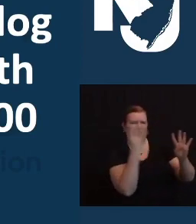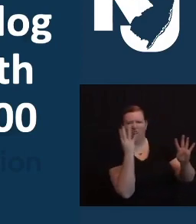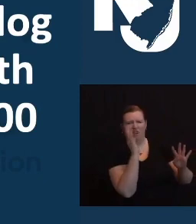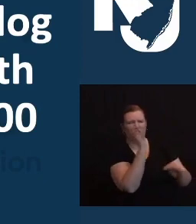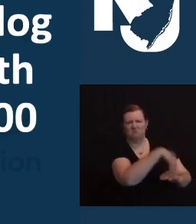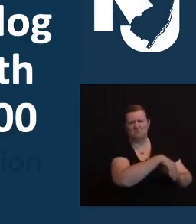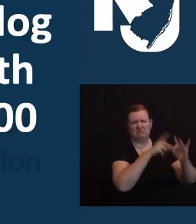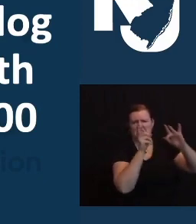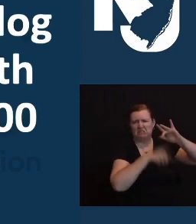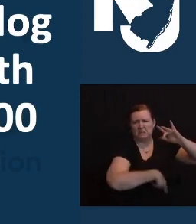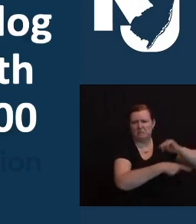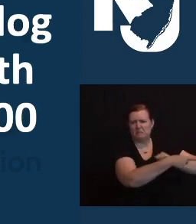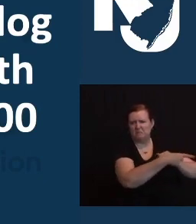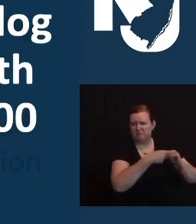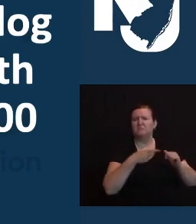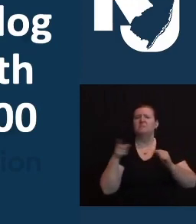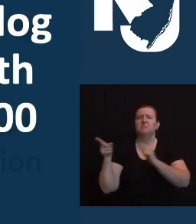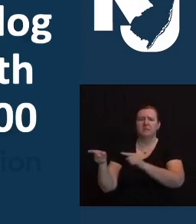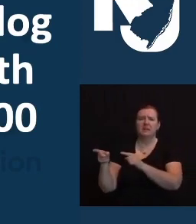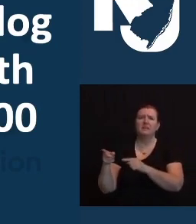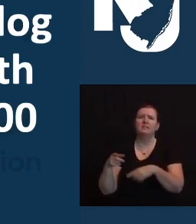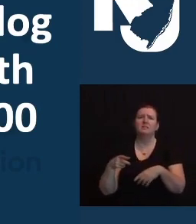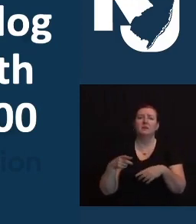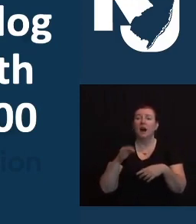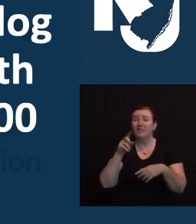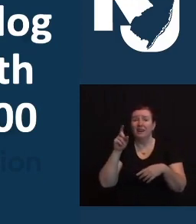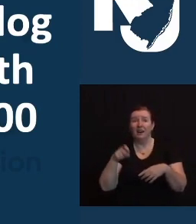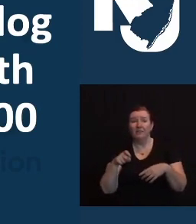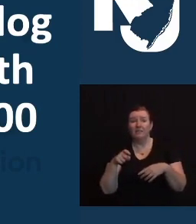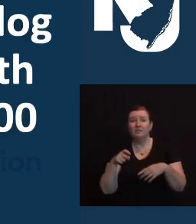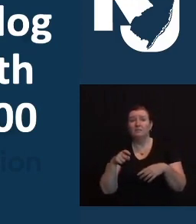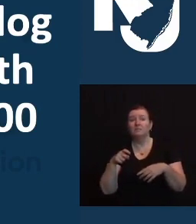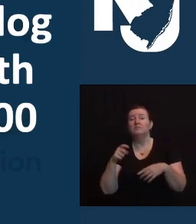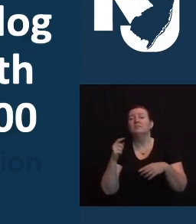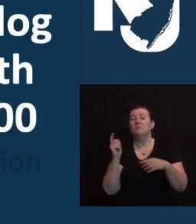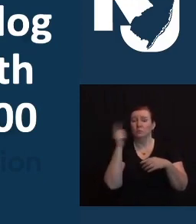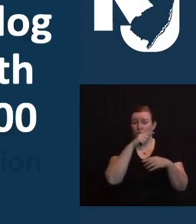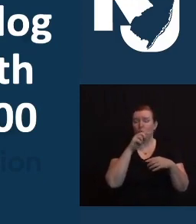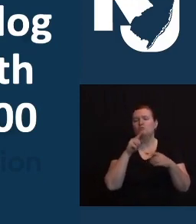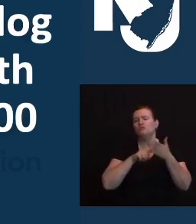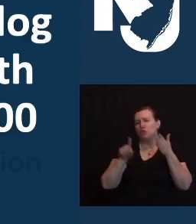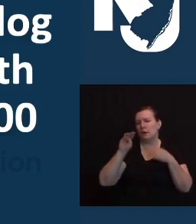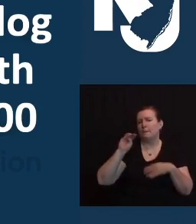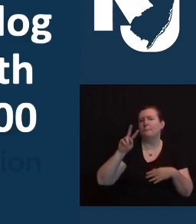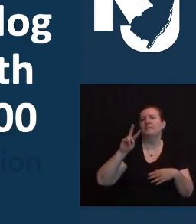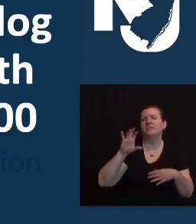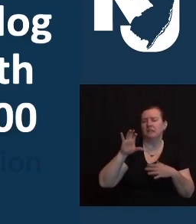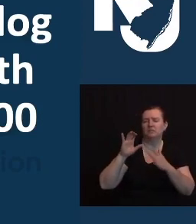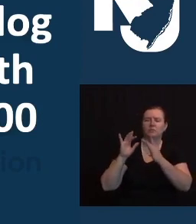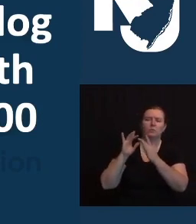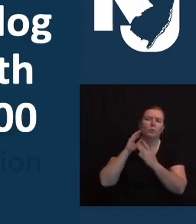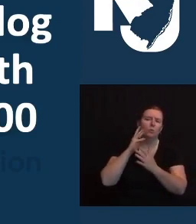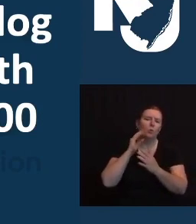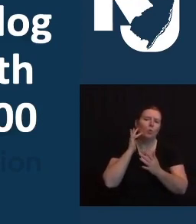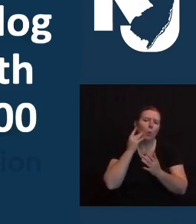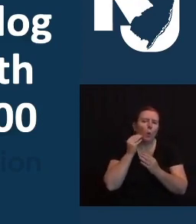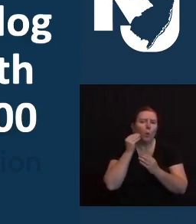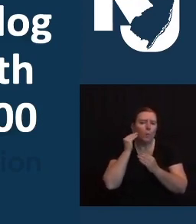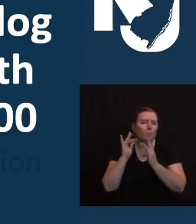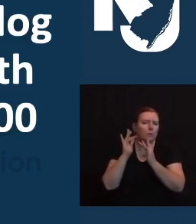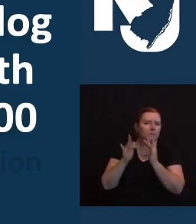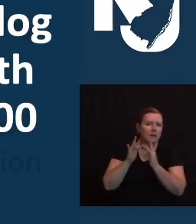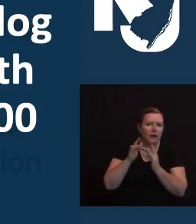go, the MVC homepage lists all offices which may have already reached their daily capacity, so you know before you